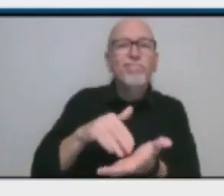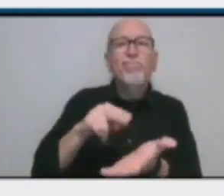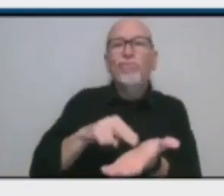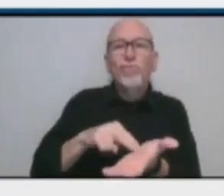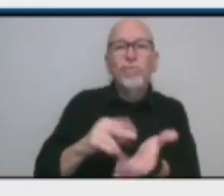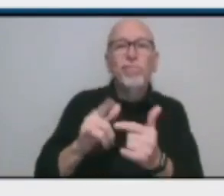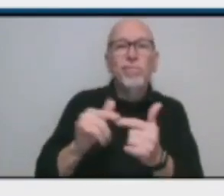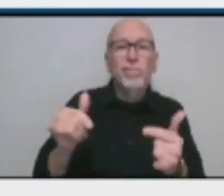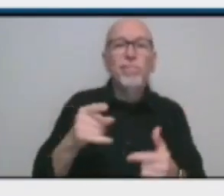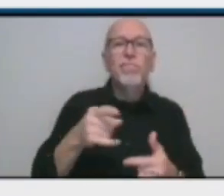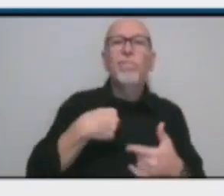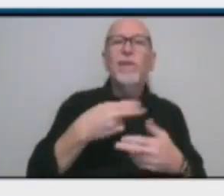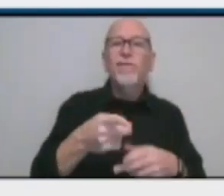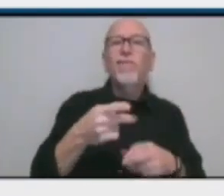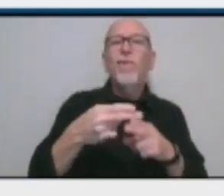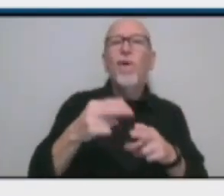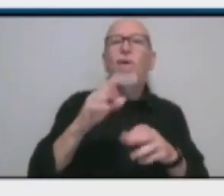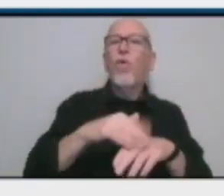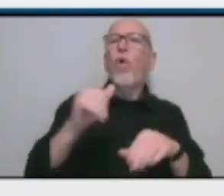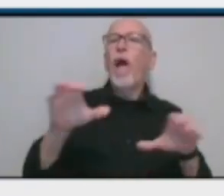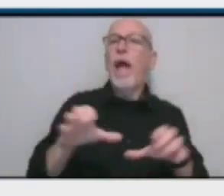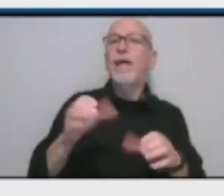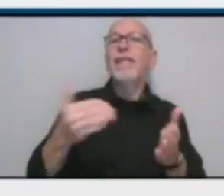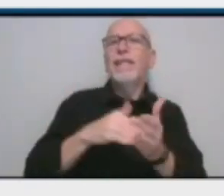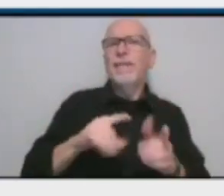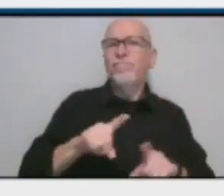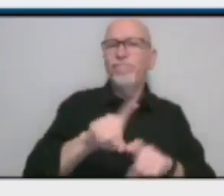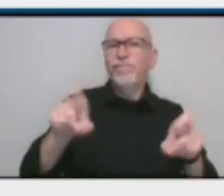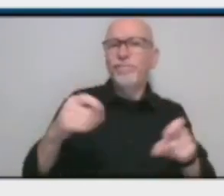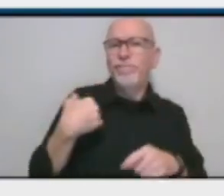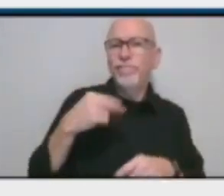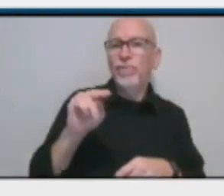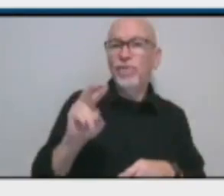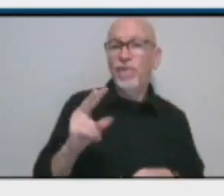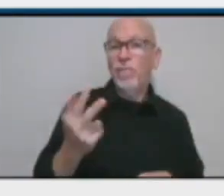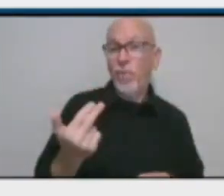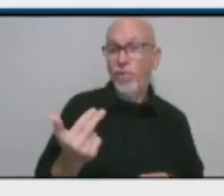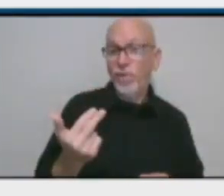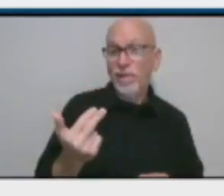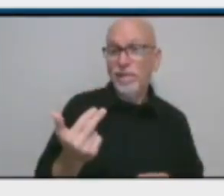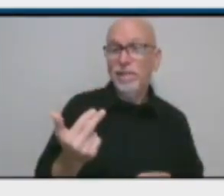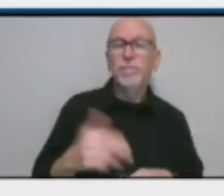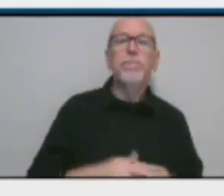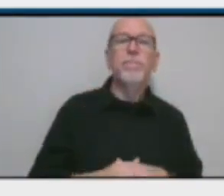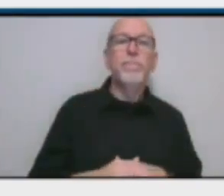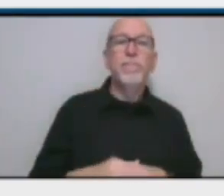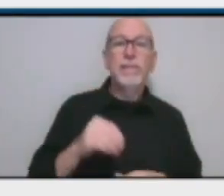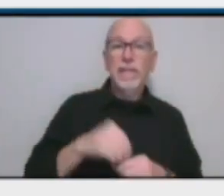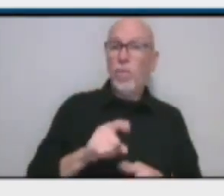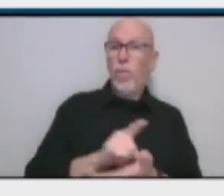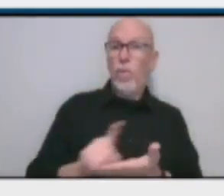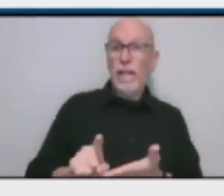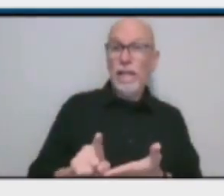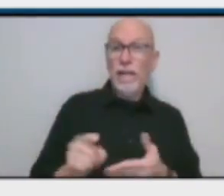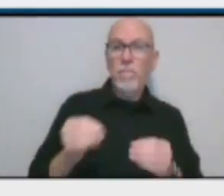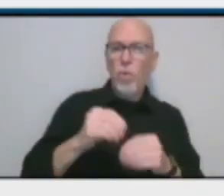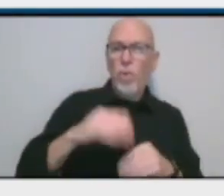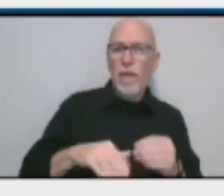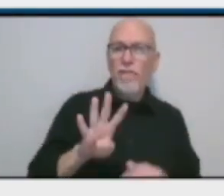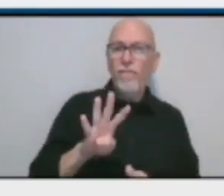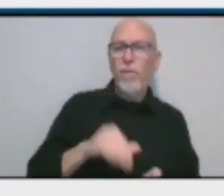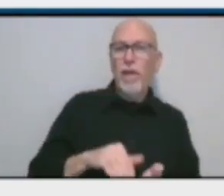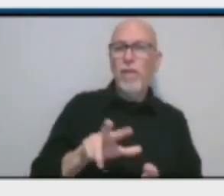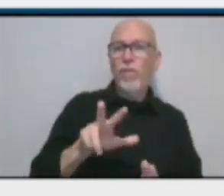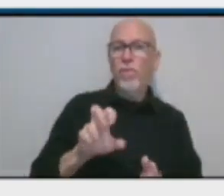Healthcare Heroes Call to Action survey again on November the 13th. In just 1 week, more than 4,300